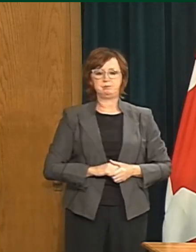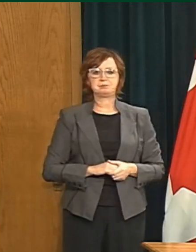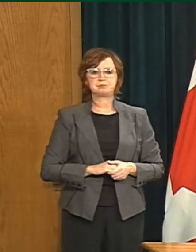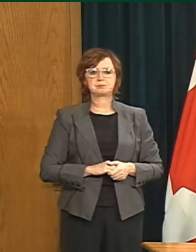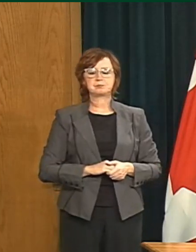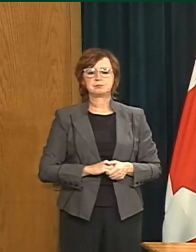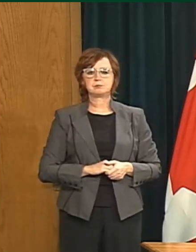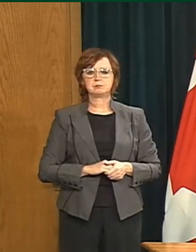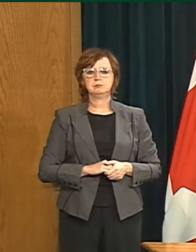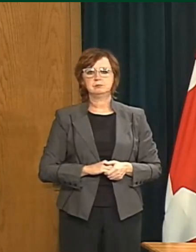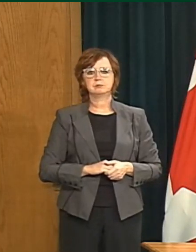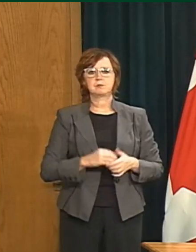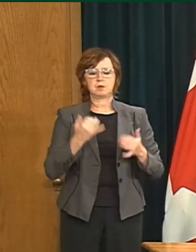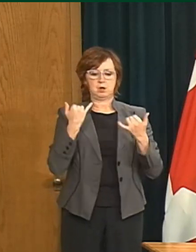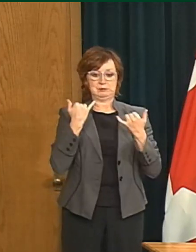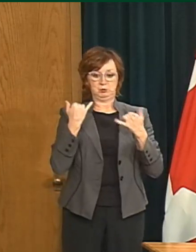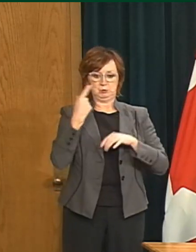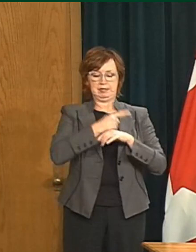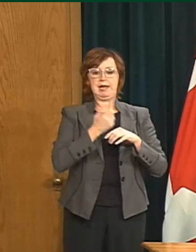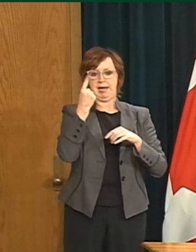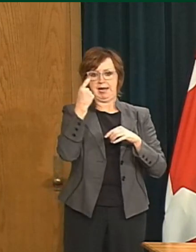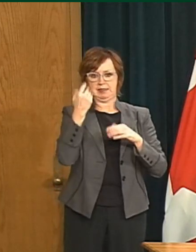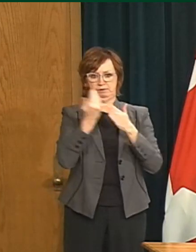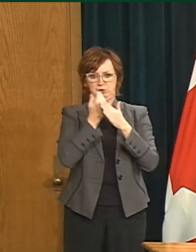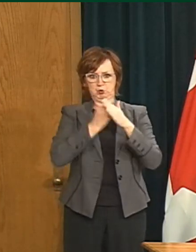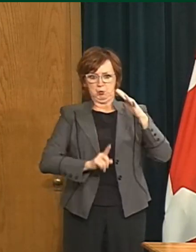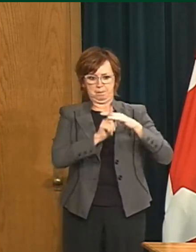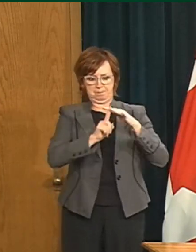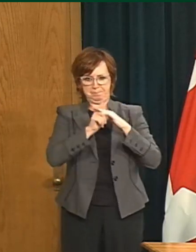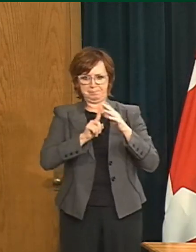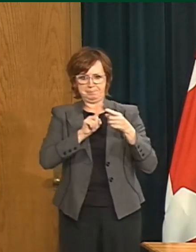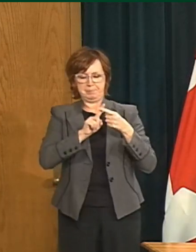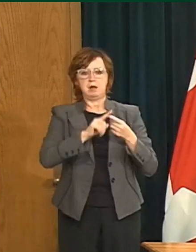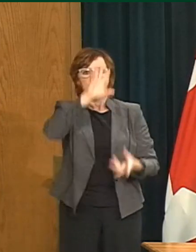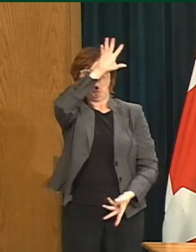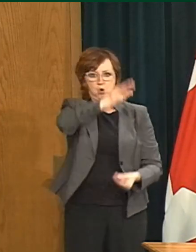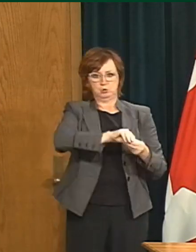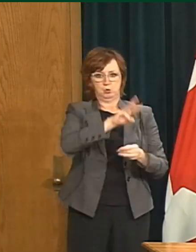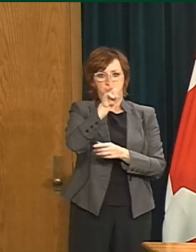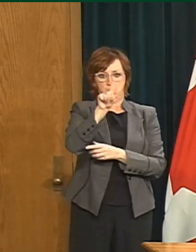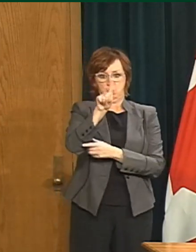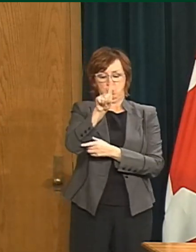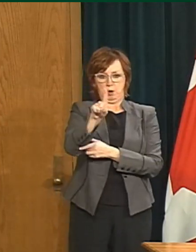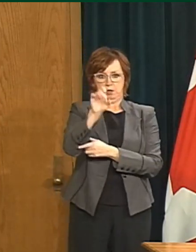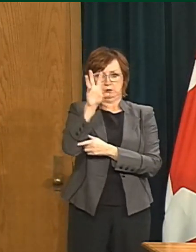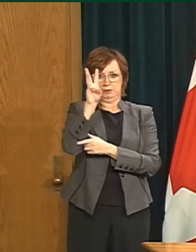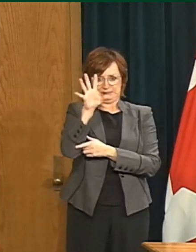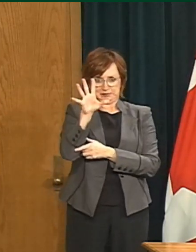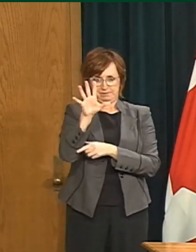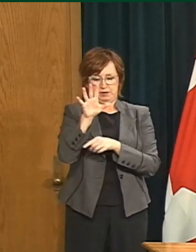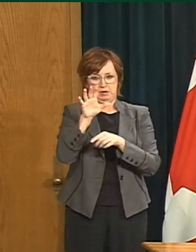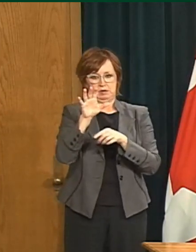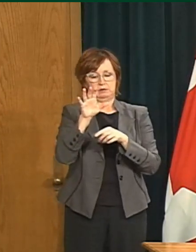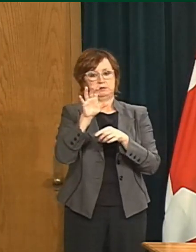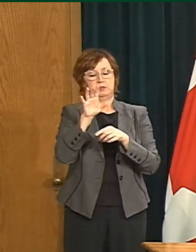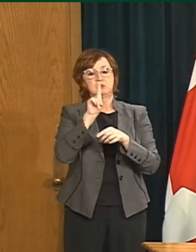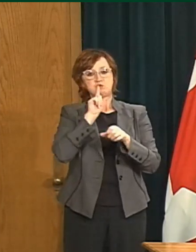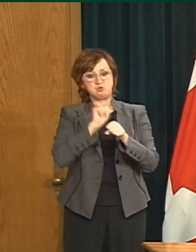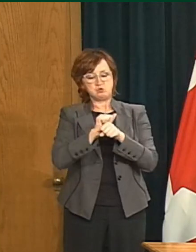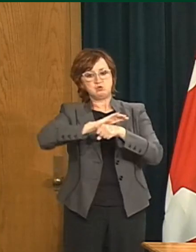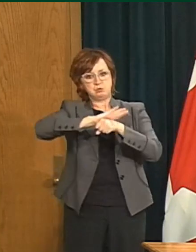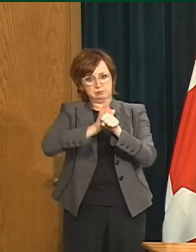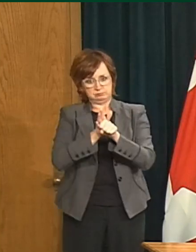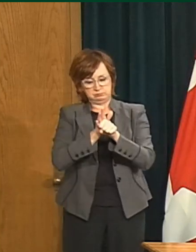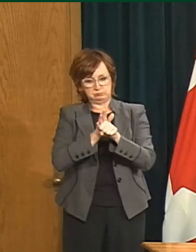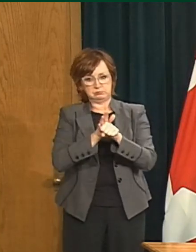as you know today, 11 new confirmed cases, a total of 165 active cases, and 15 more people have